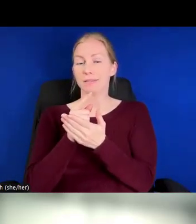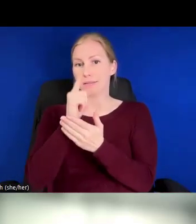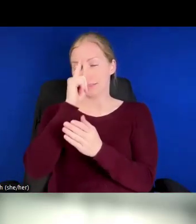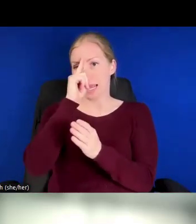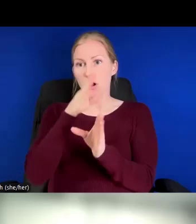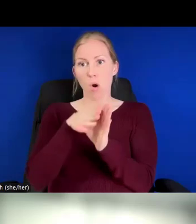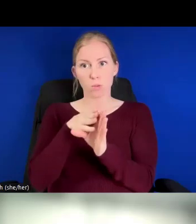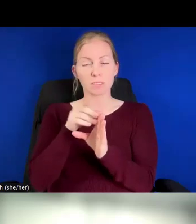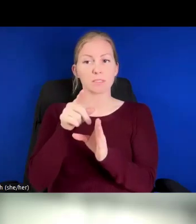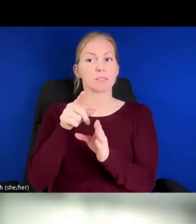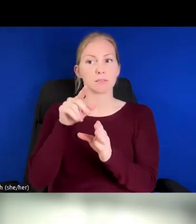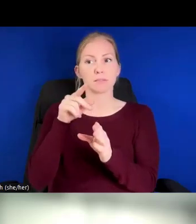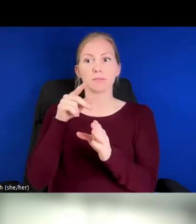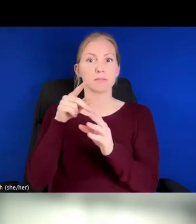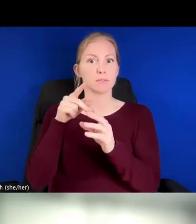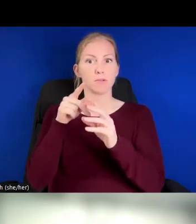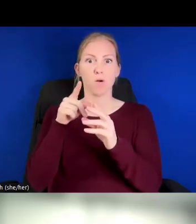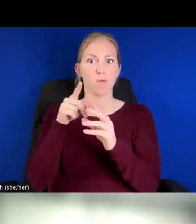and